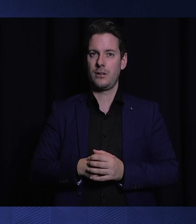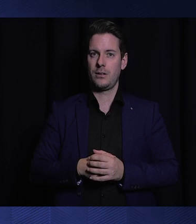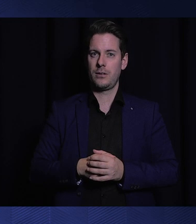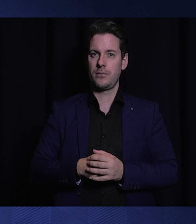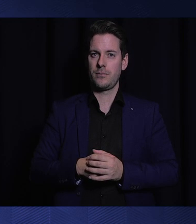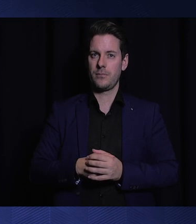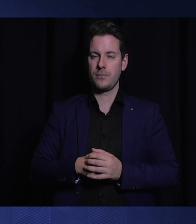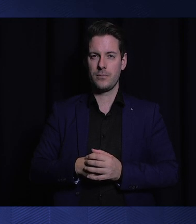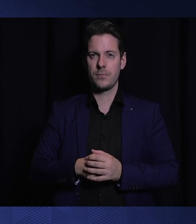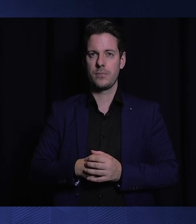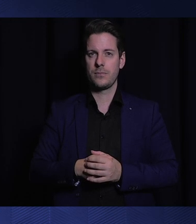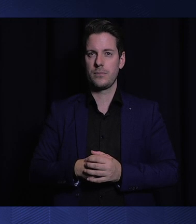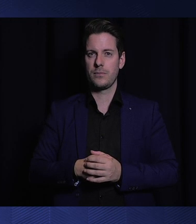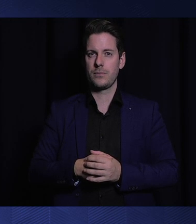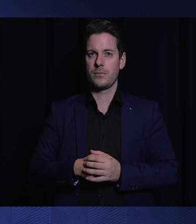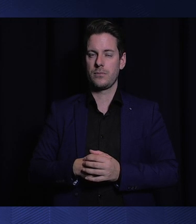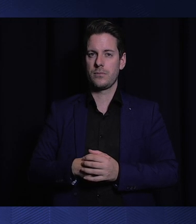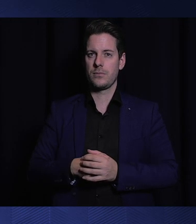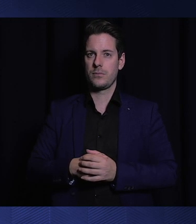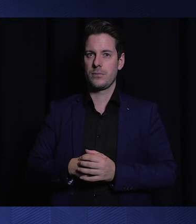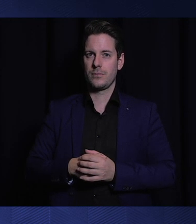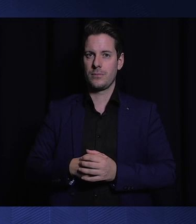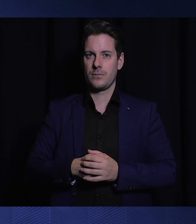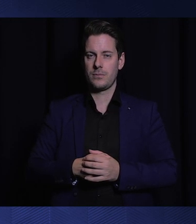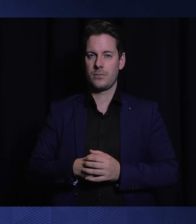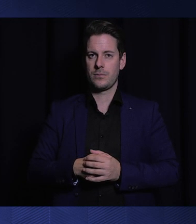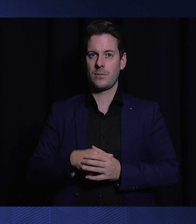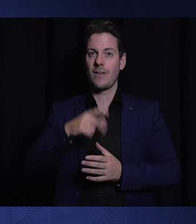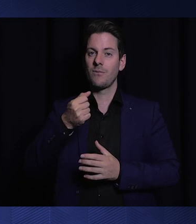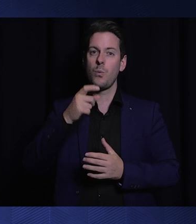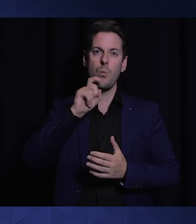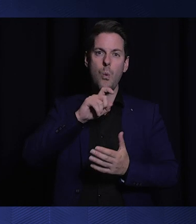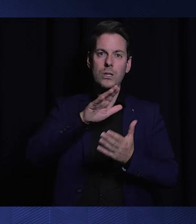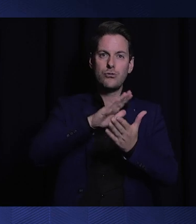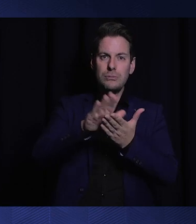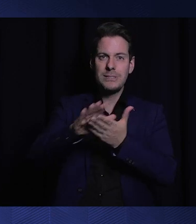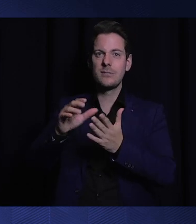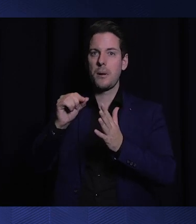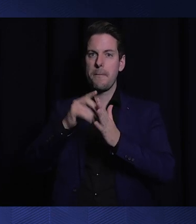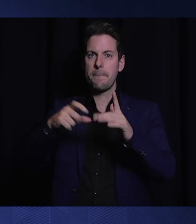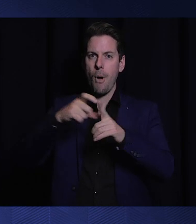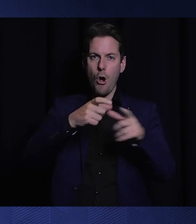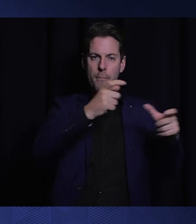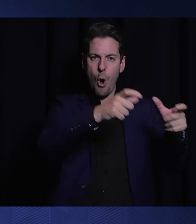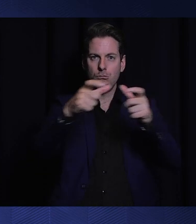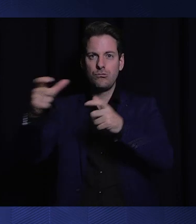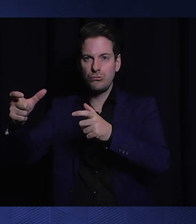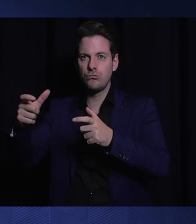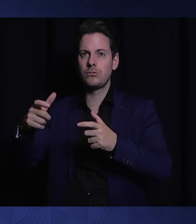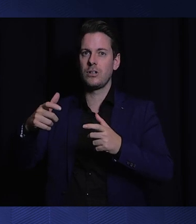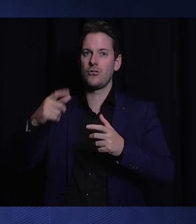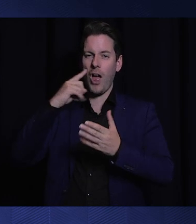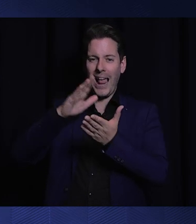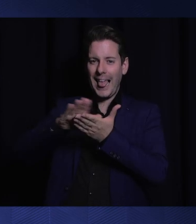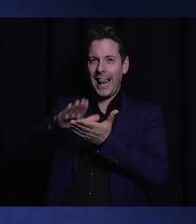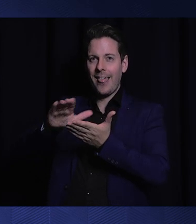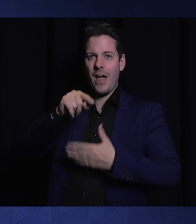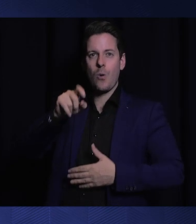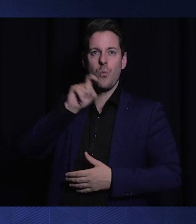ecological restoration, and many water treatment measures. We have built